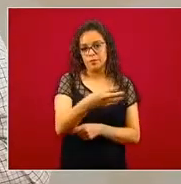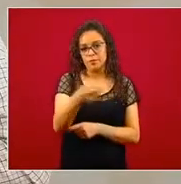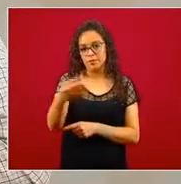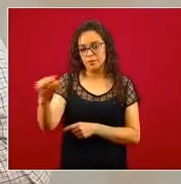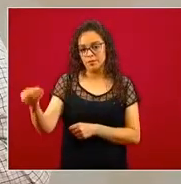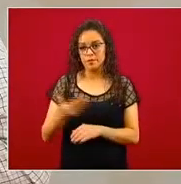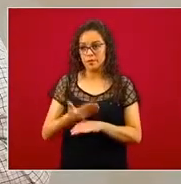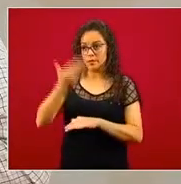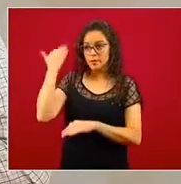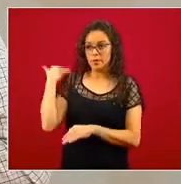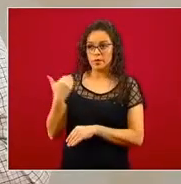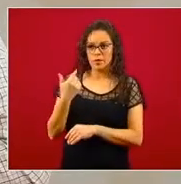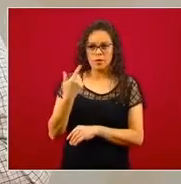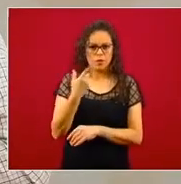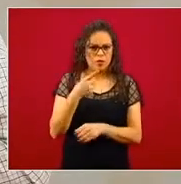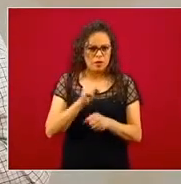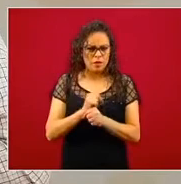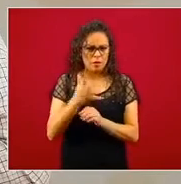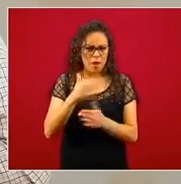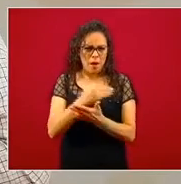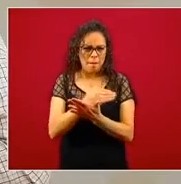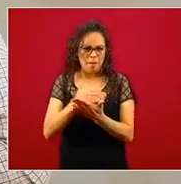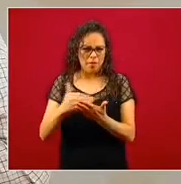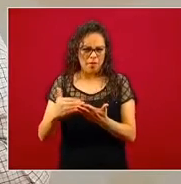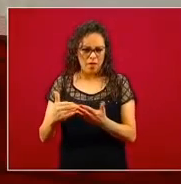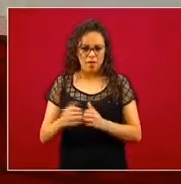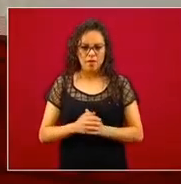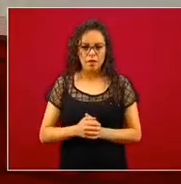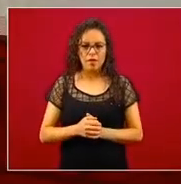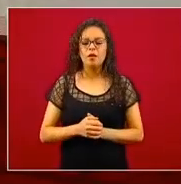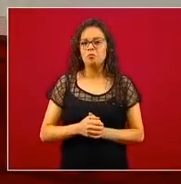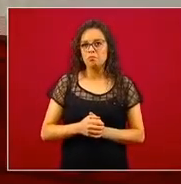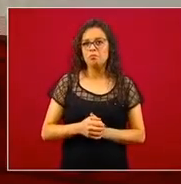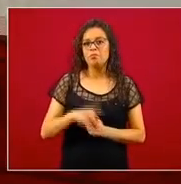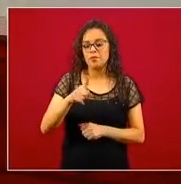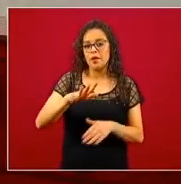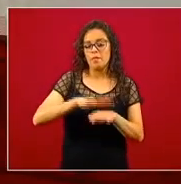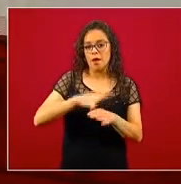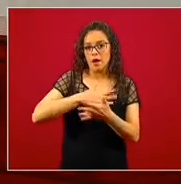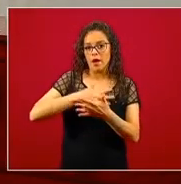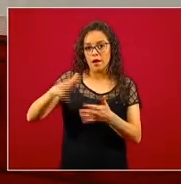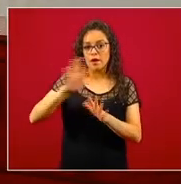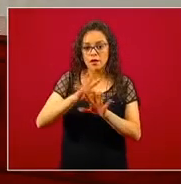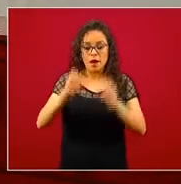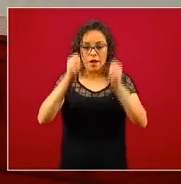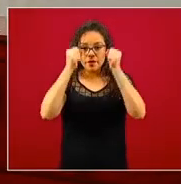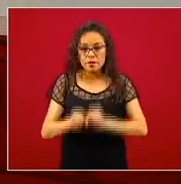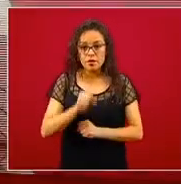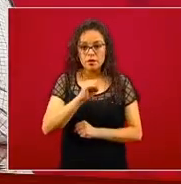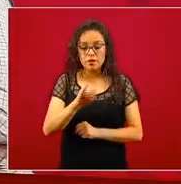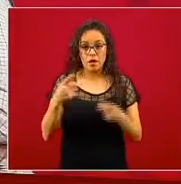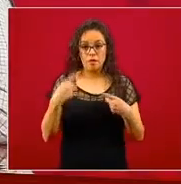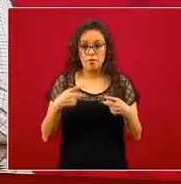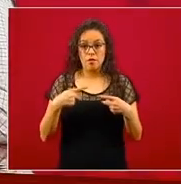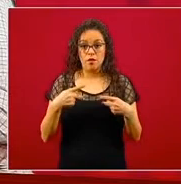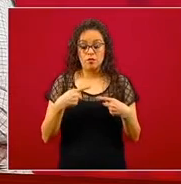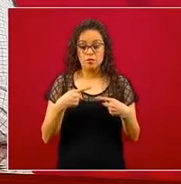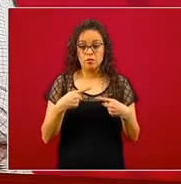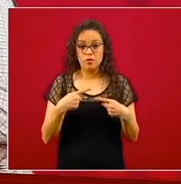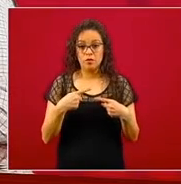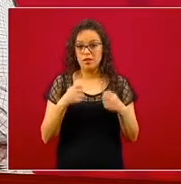of Guerrero, specifically Acapulco City, this location has been behaving according to